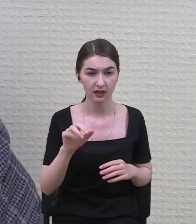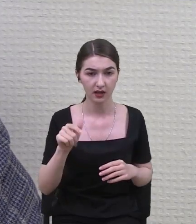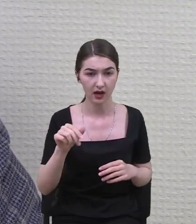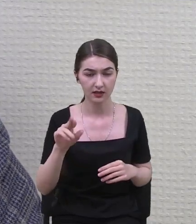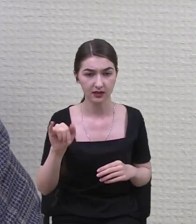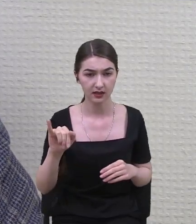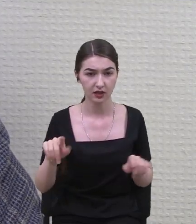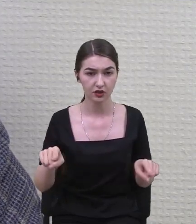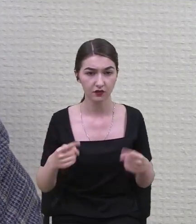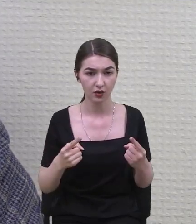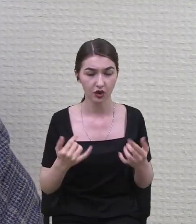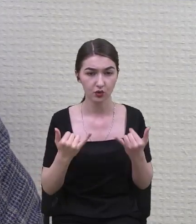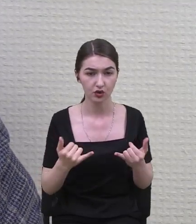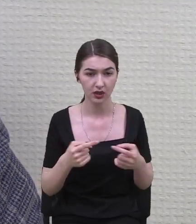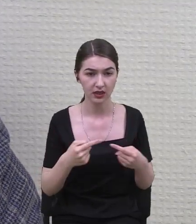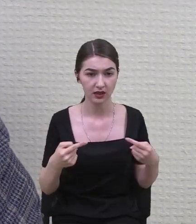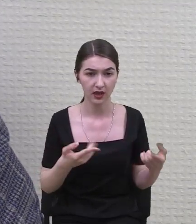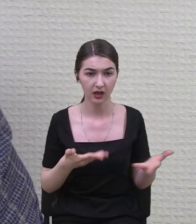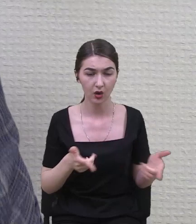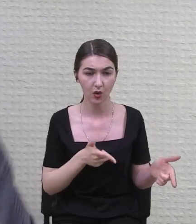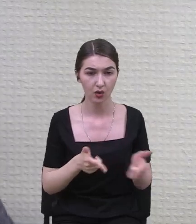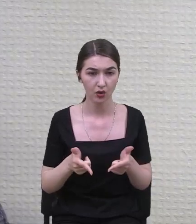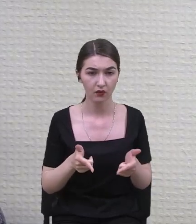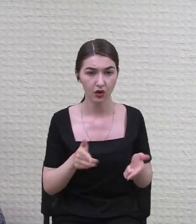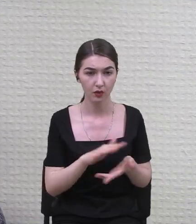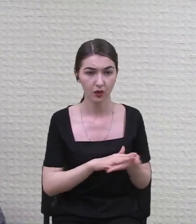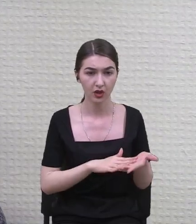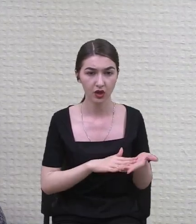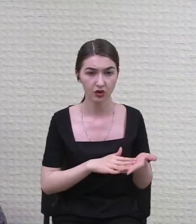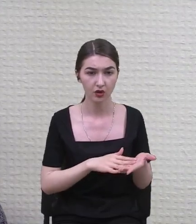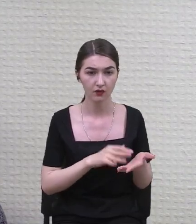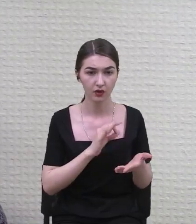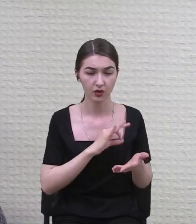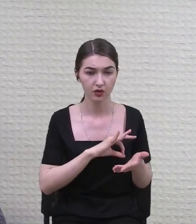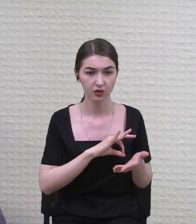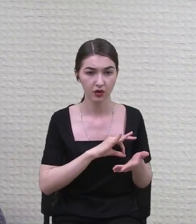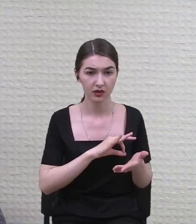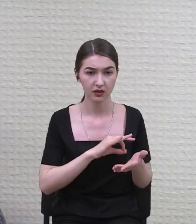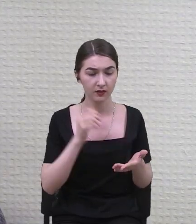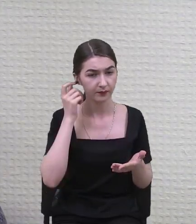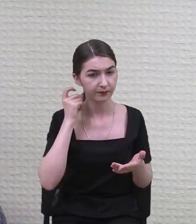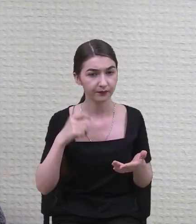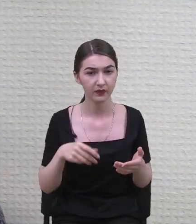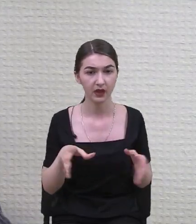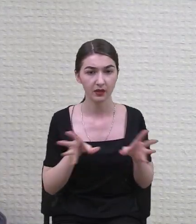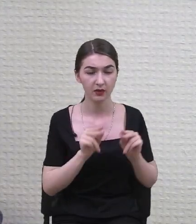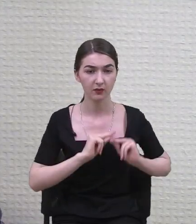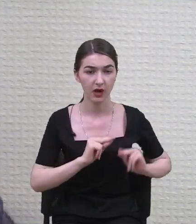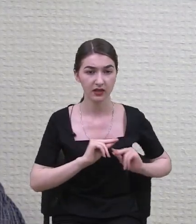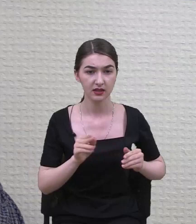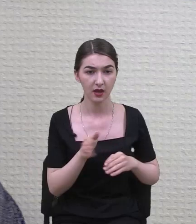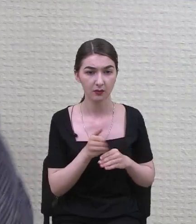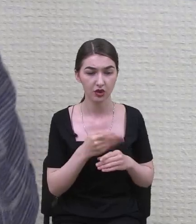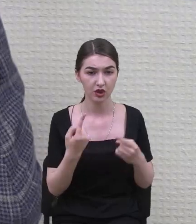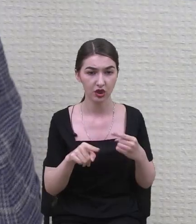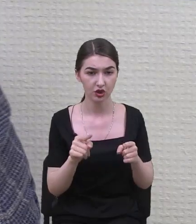to express gratitude to the Ministry of Reintegration for the creation of this modern